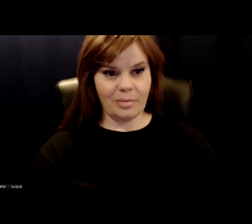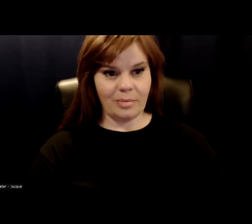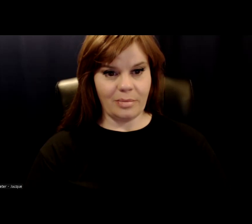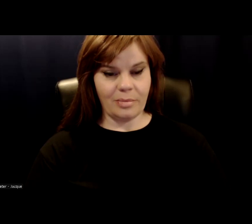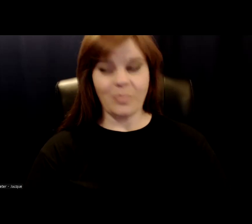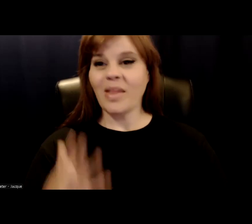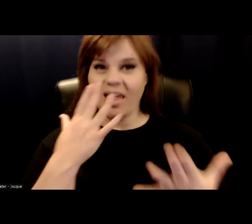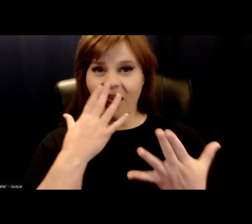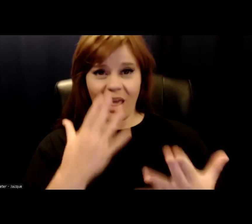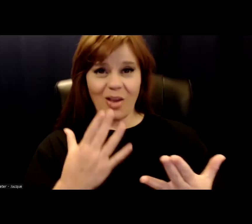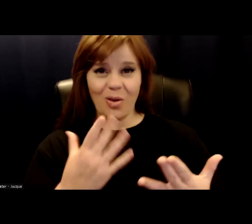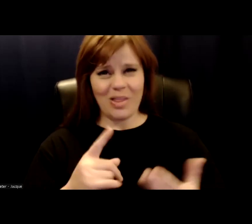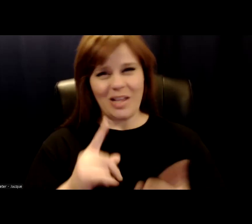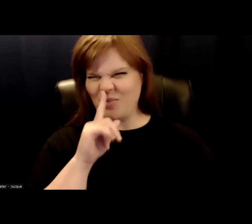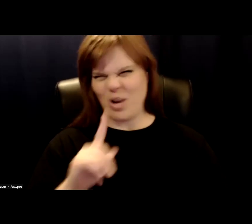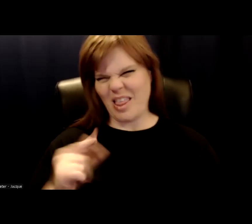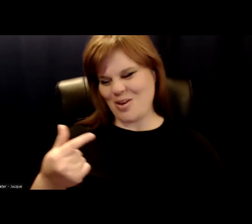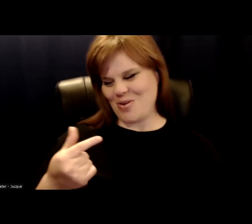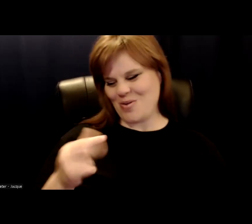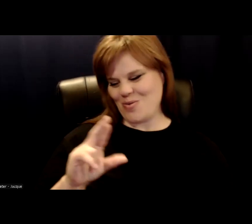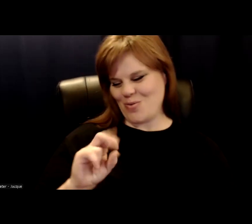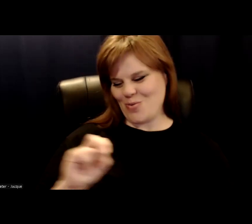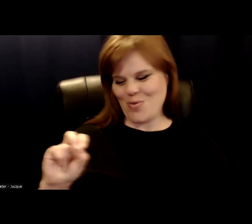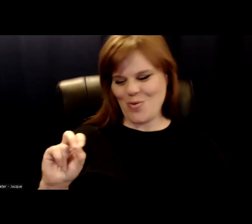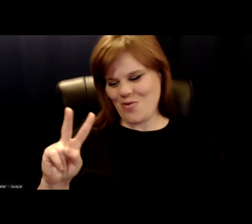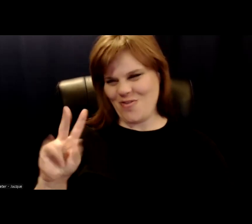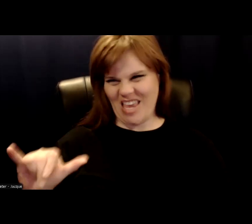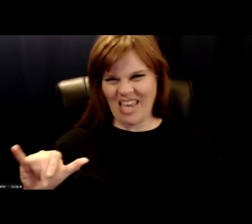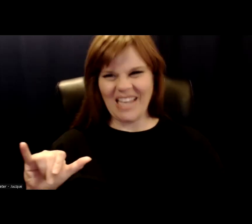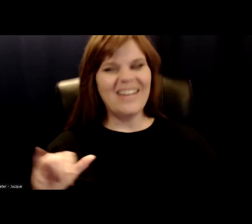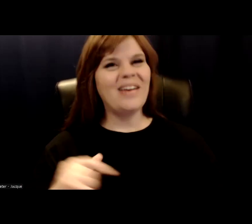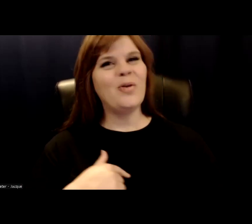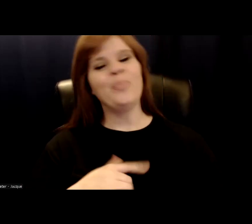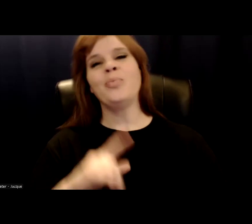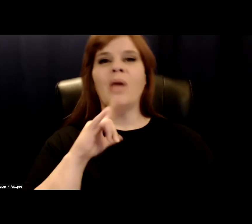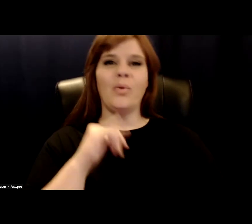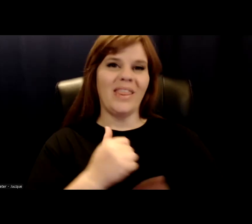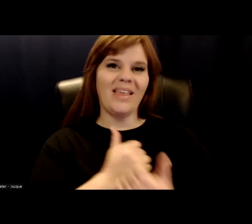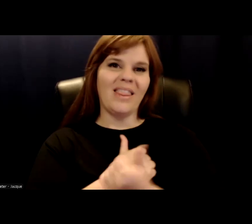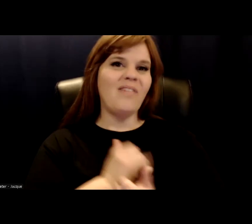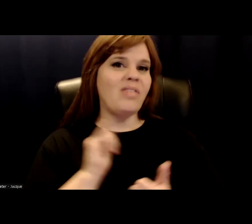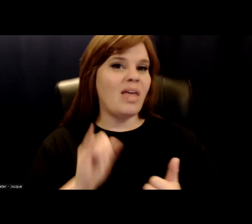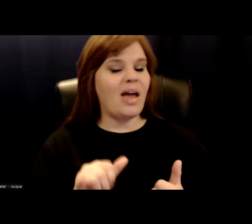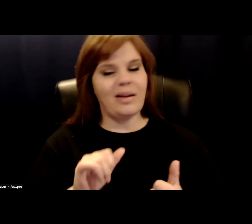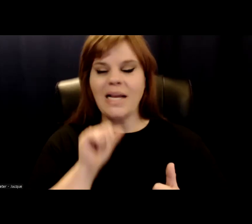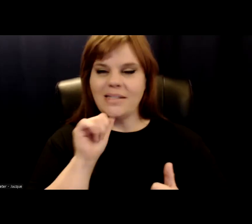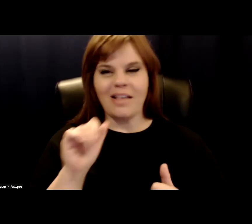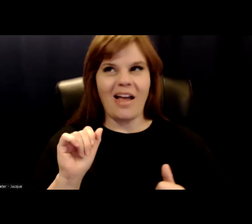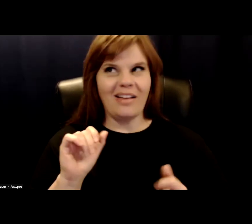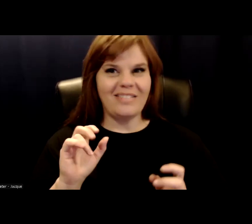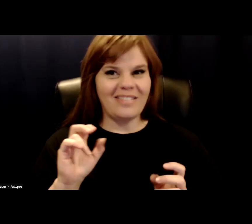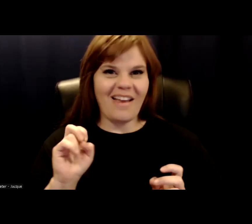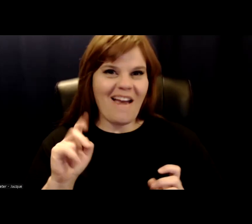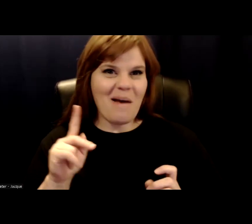Thank you. It's pretty groovy. I I really love that, and it's not epic, but it is so